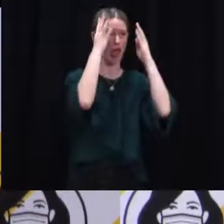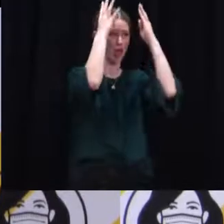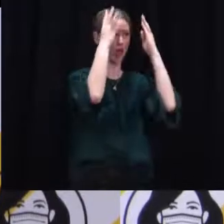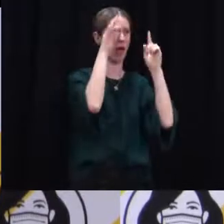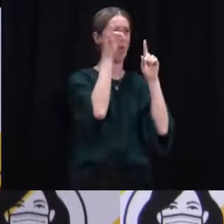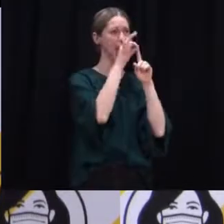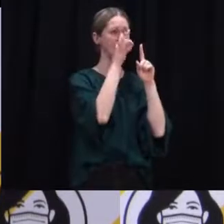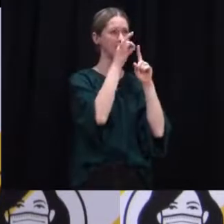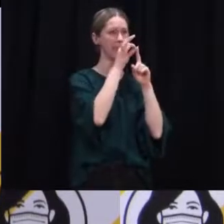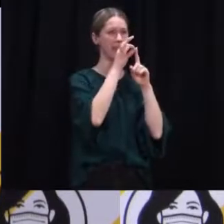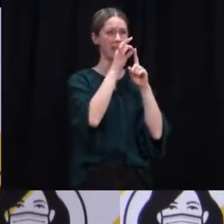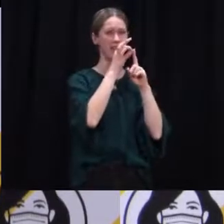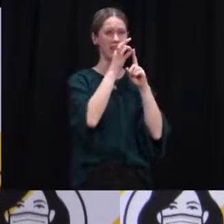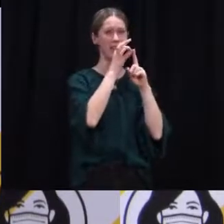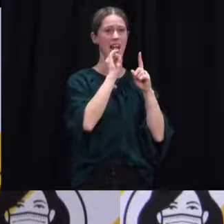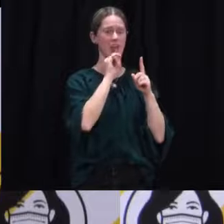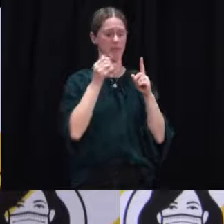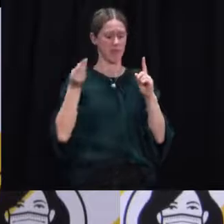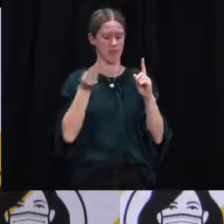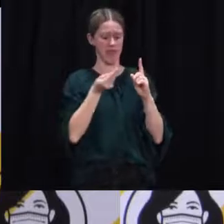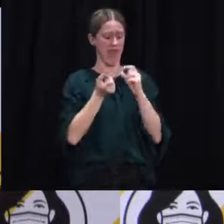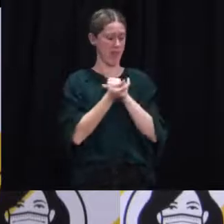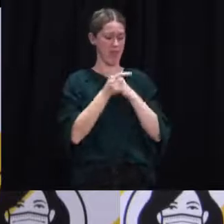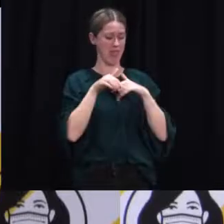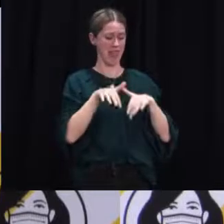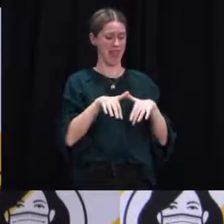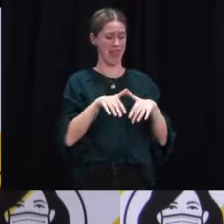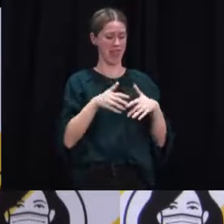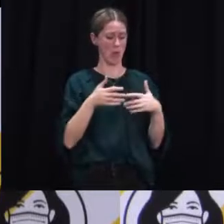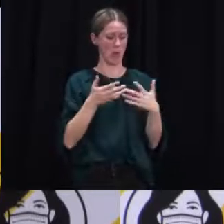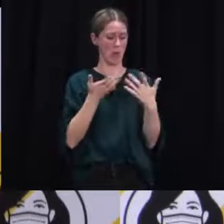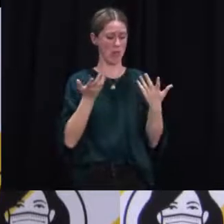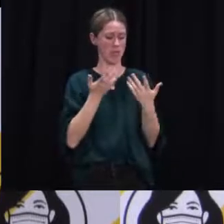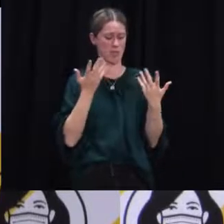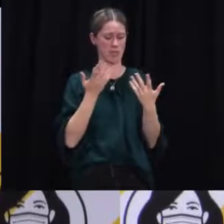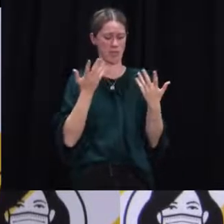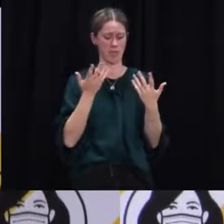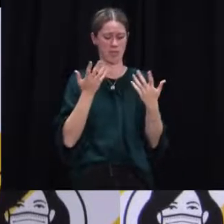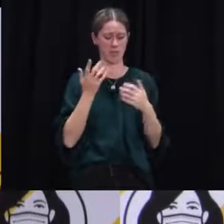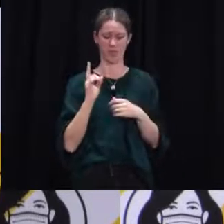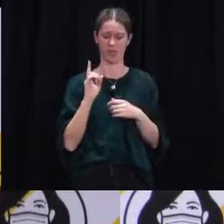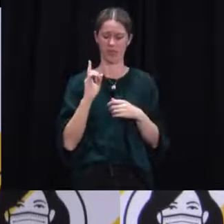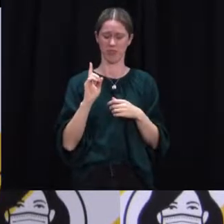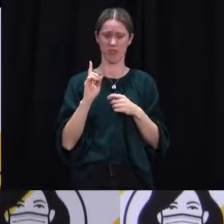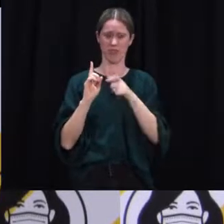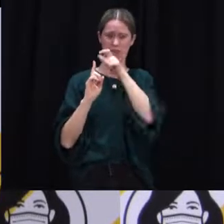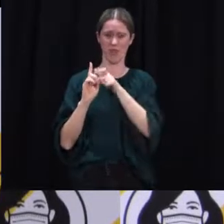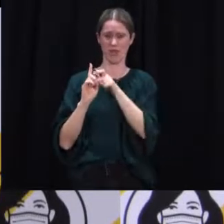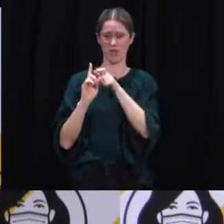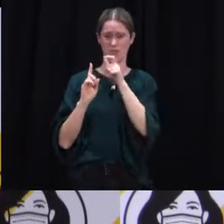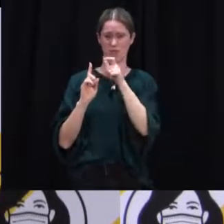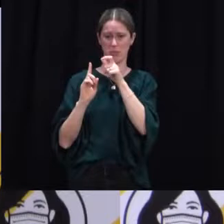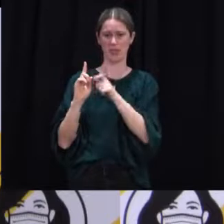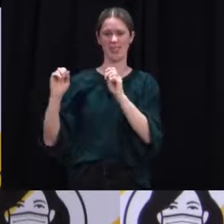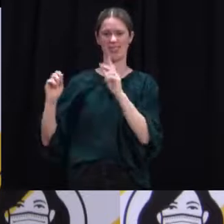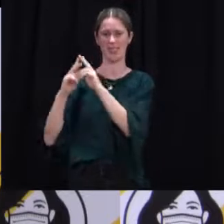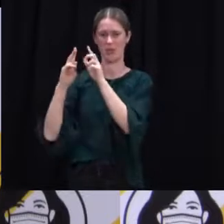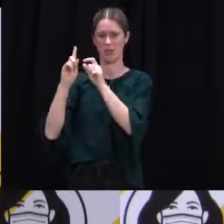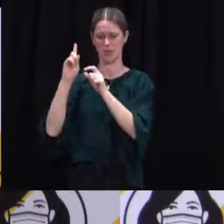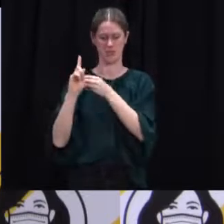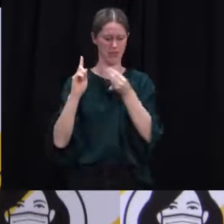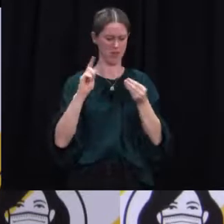risk possible. At this point, we still do not know what happened at the Crowne Plaza, whether it was even at the Crowne Plaza that there